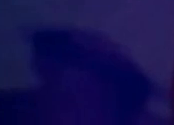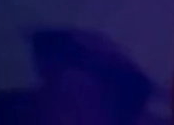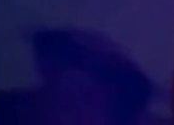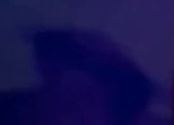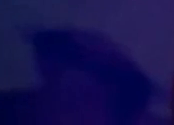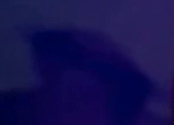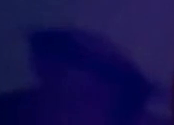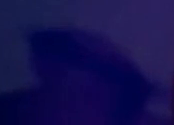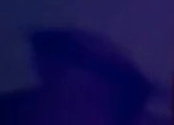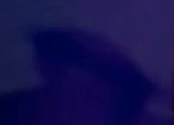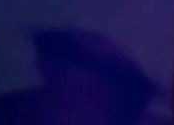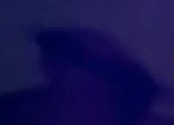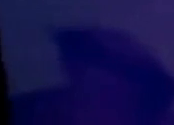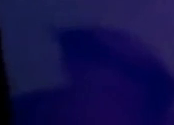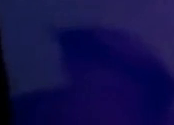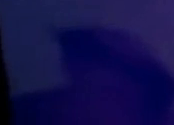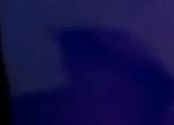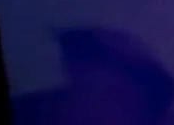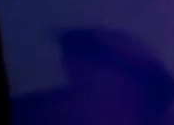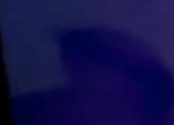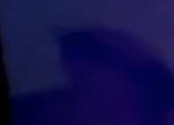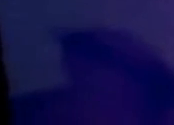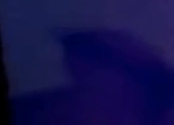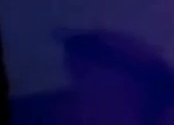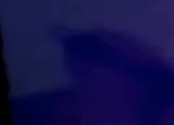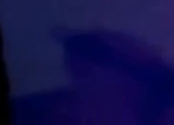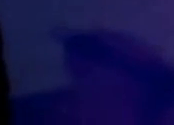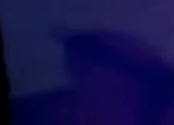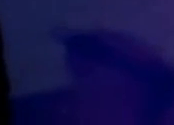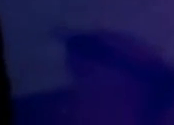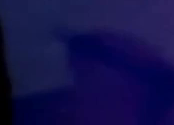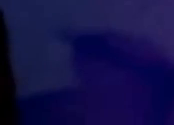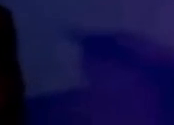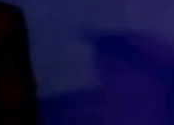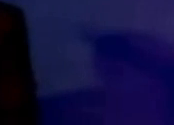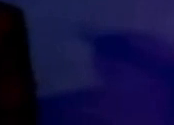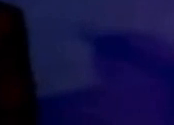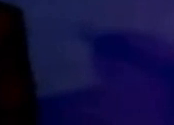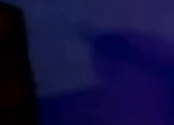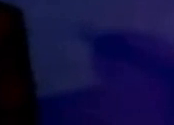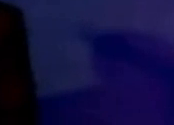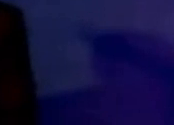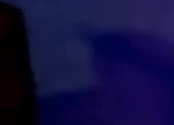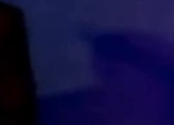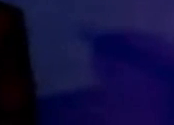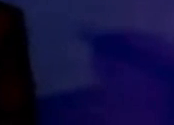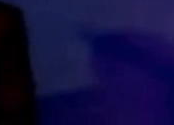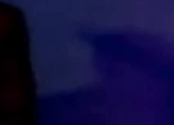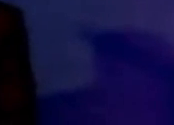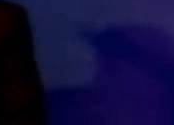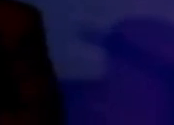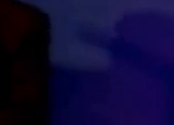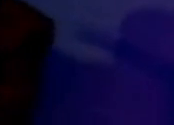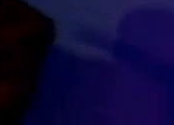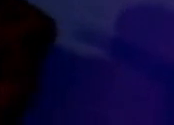yuko tubakira ndagira ngo tubanze dukore ikimenyetso cy'ubuhanuzi muri uyu mwanya. Tumenyeshe ikirere,